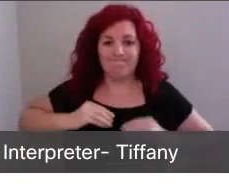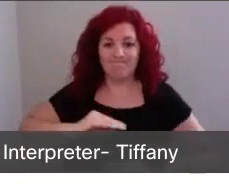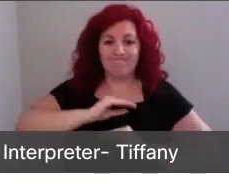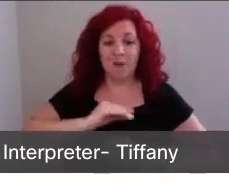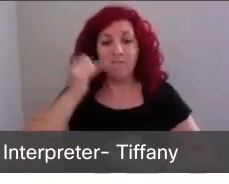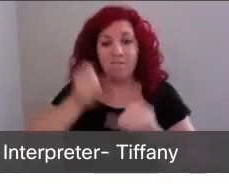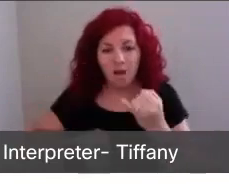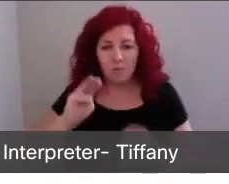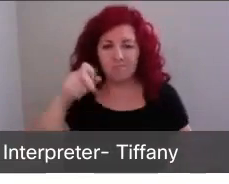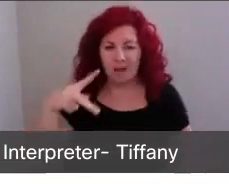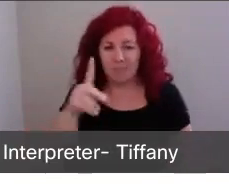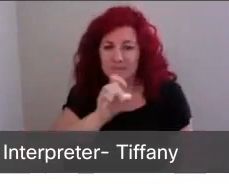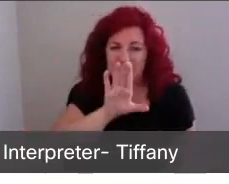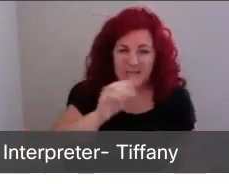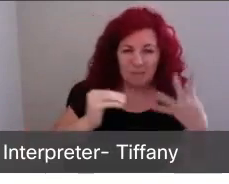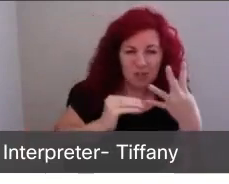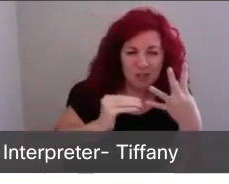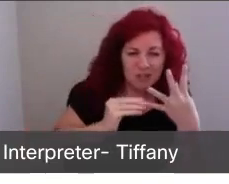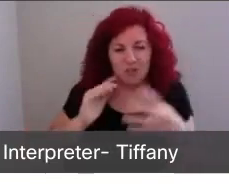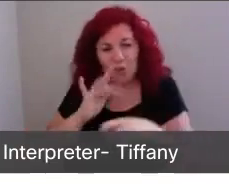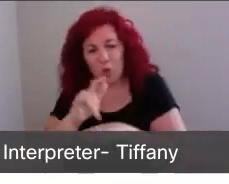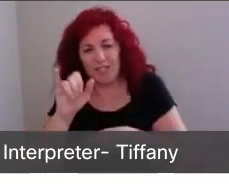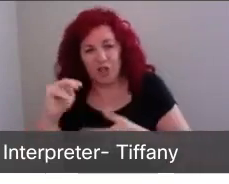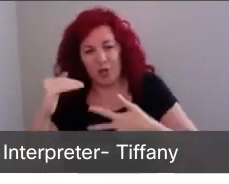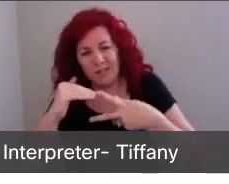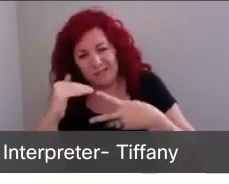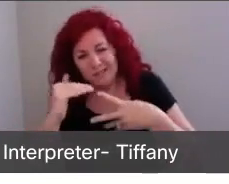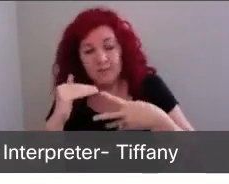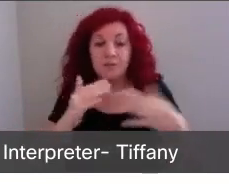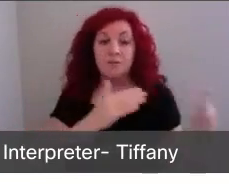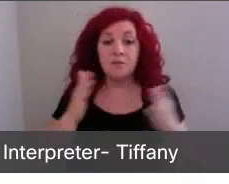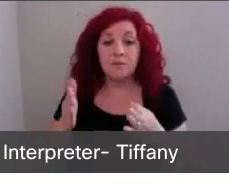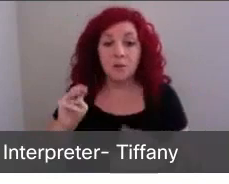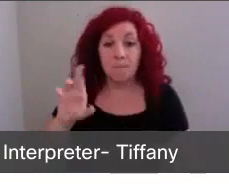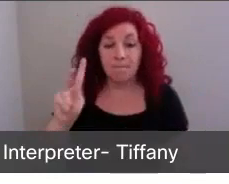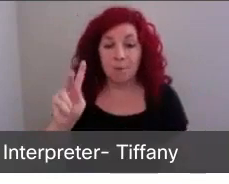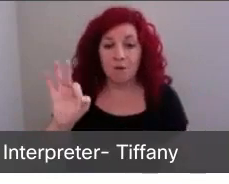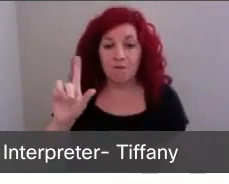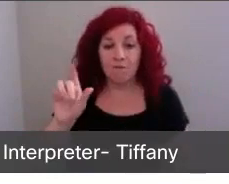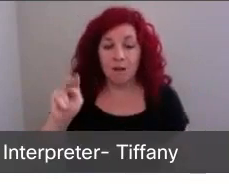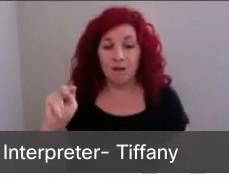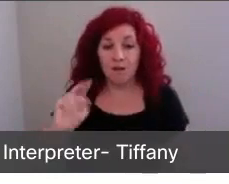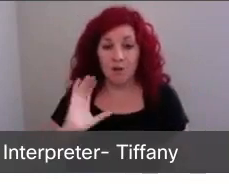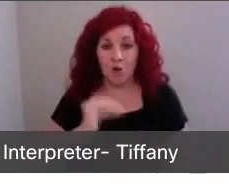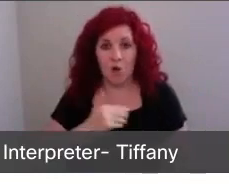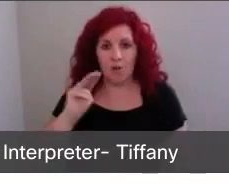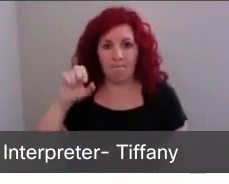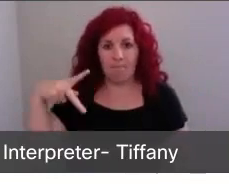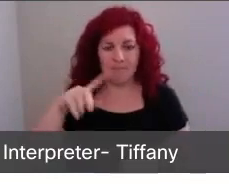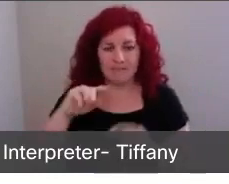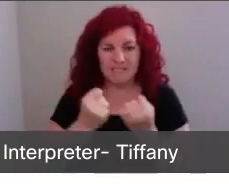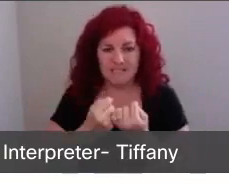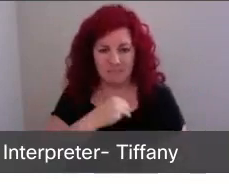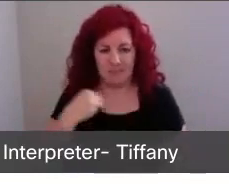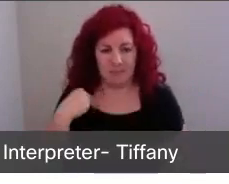January. So with that, I'm going to turn it over to Mark Flahan, a member of our mapping team, who is going to talk a